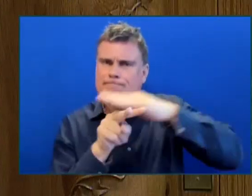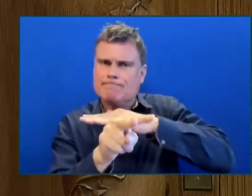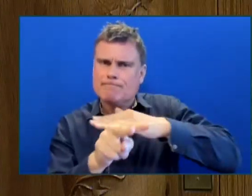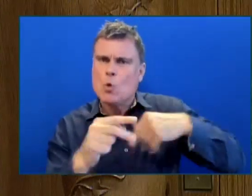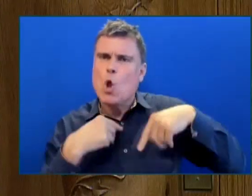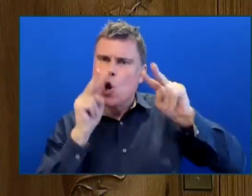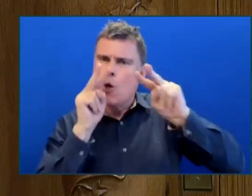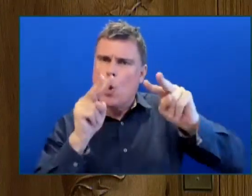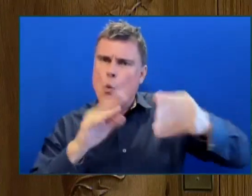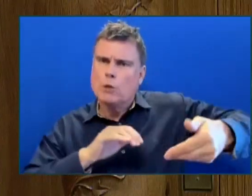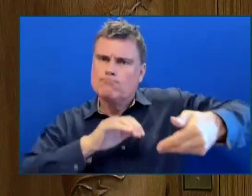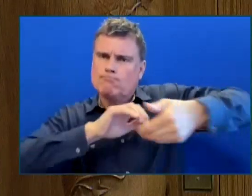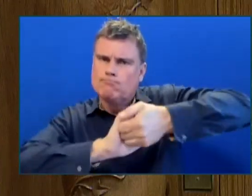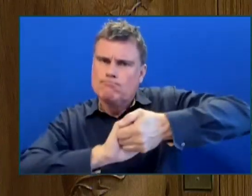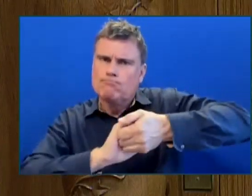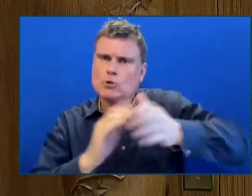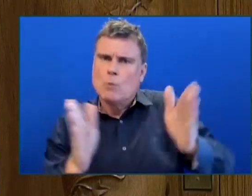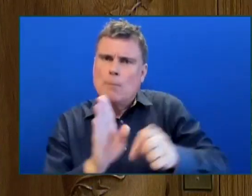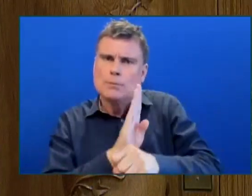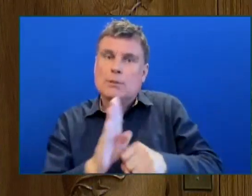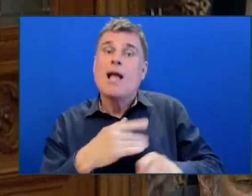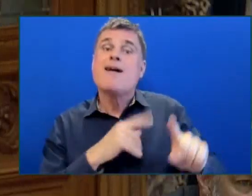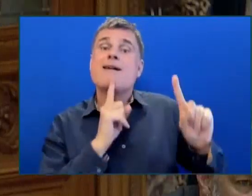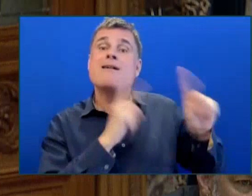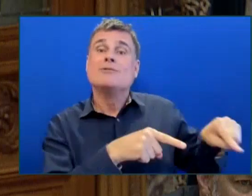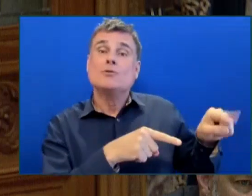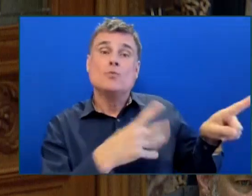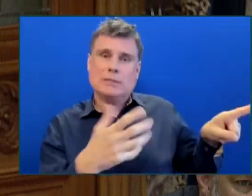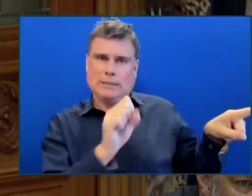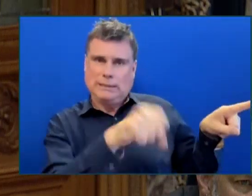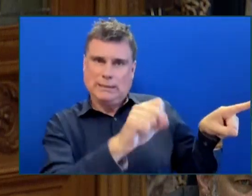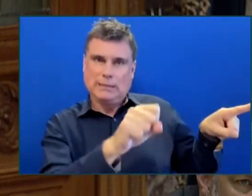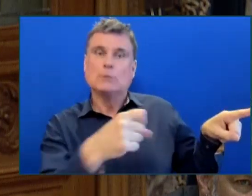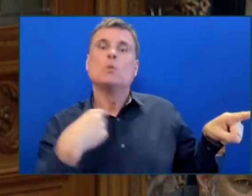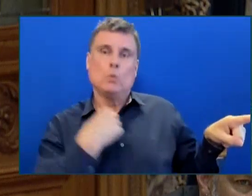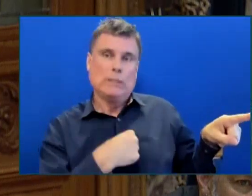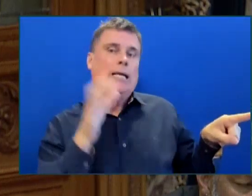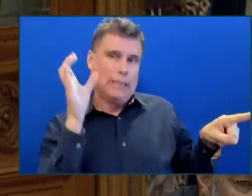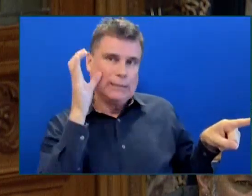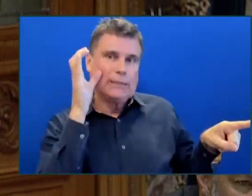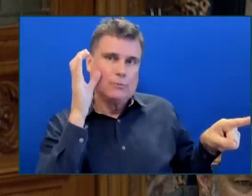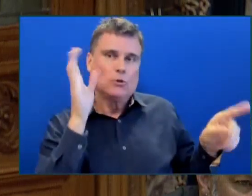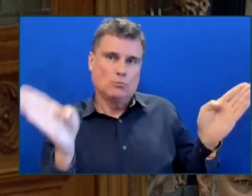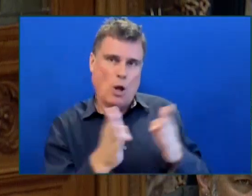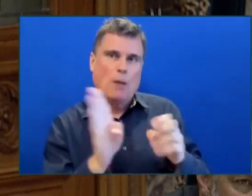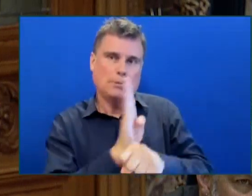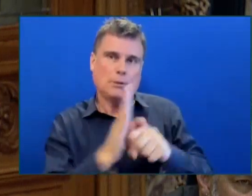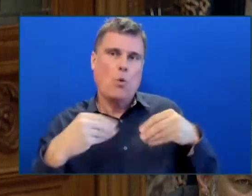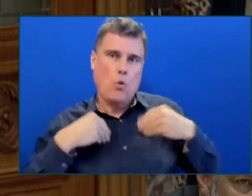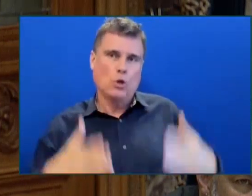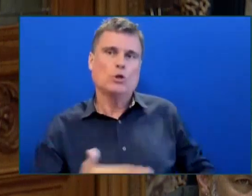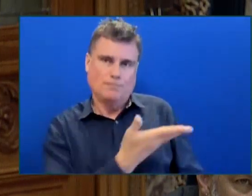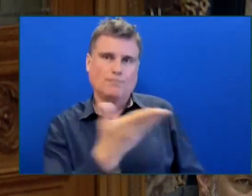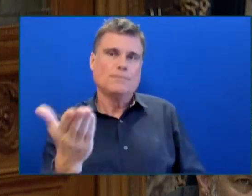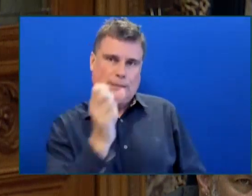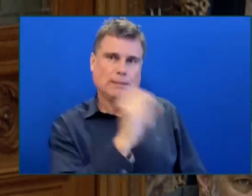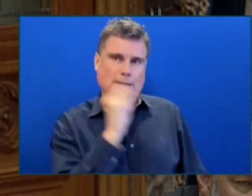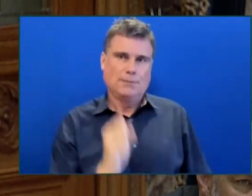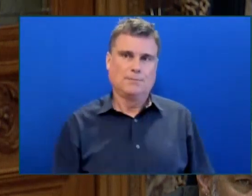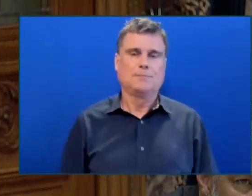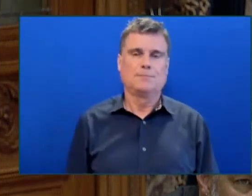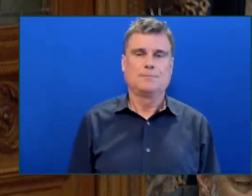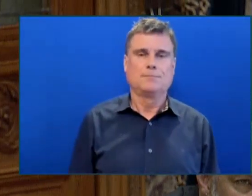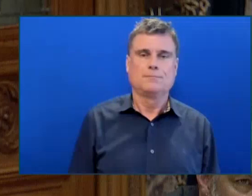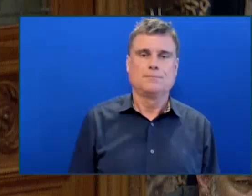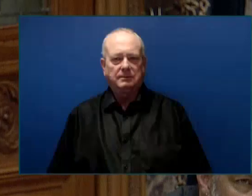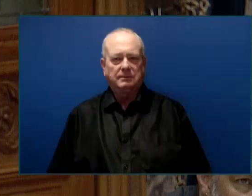Leader of Third Party Supplemental. Thank you, Honourable Speaker. It's nice when there is a topic that really unites all of us. I